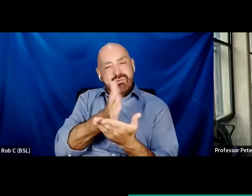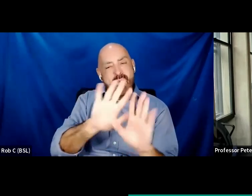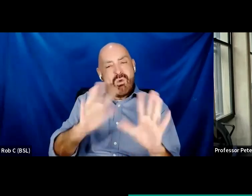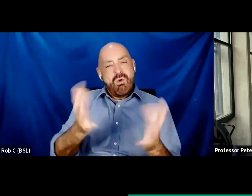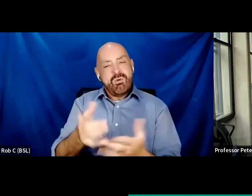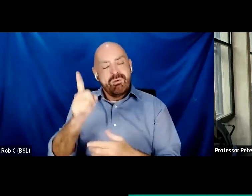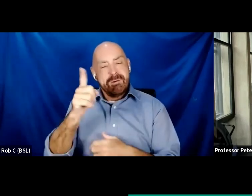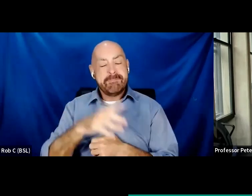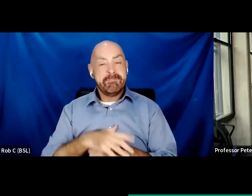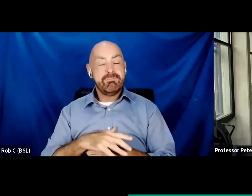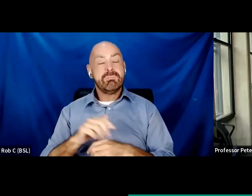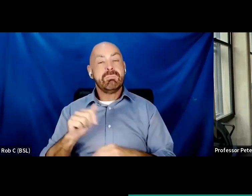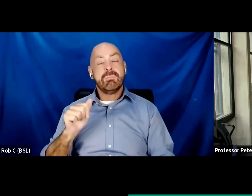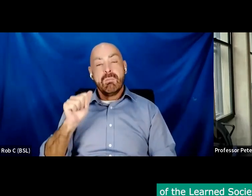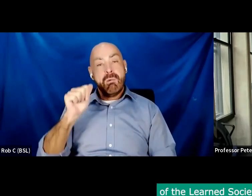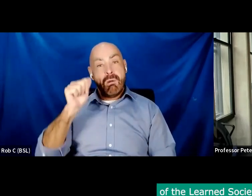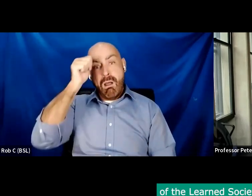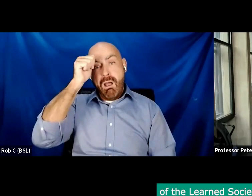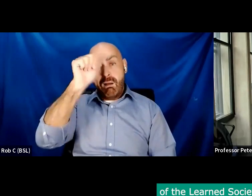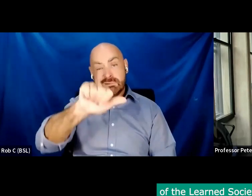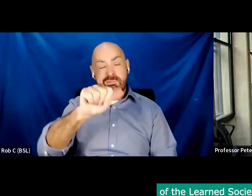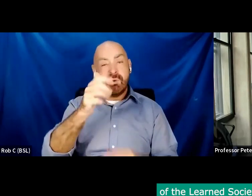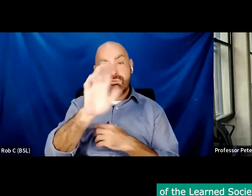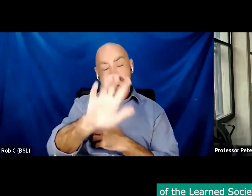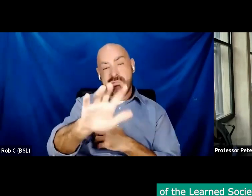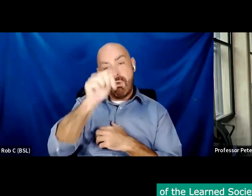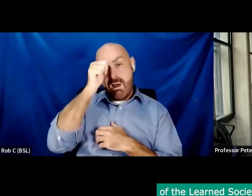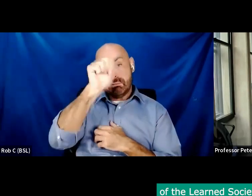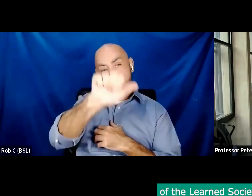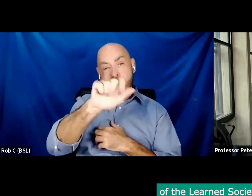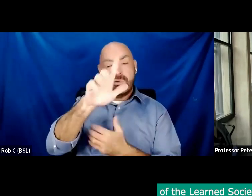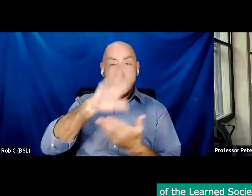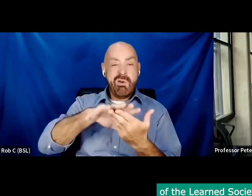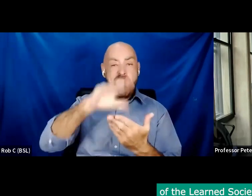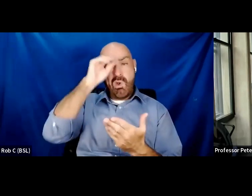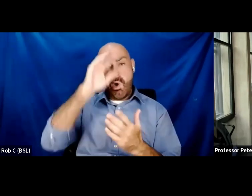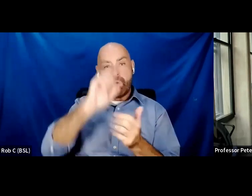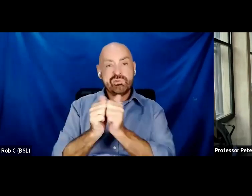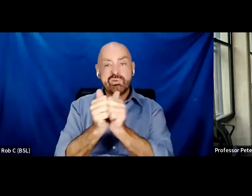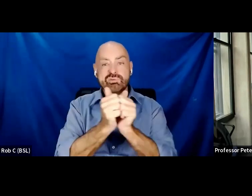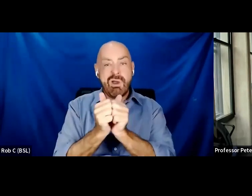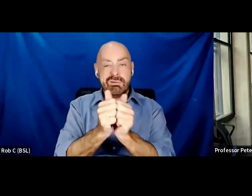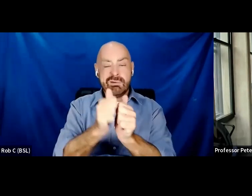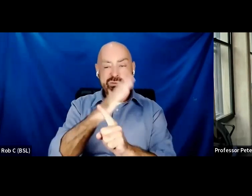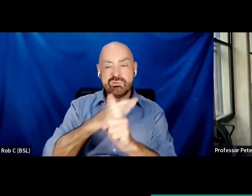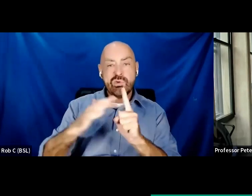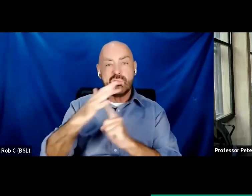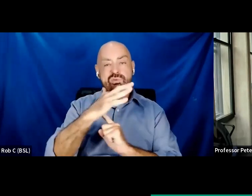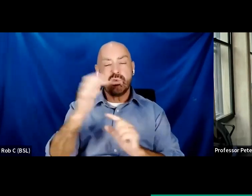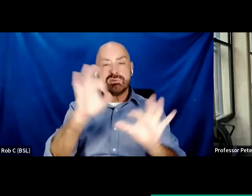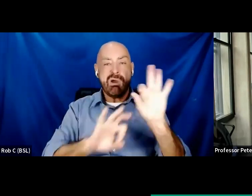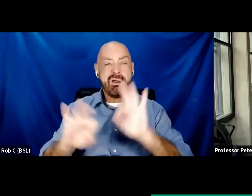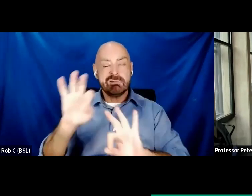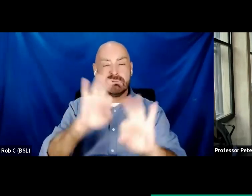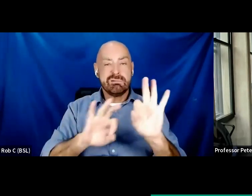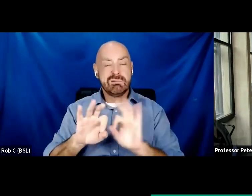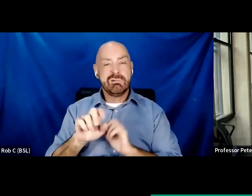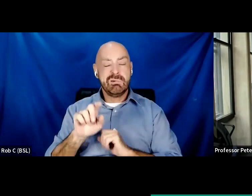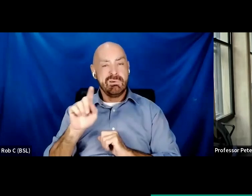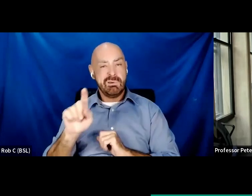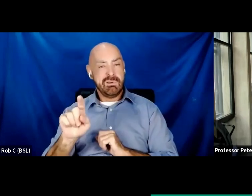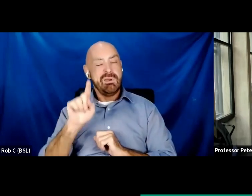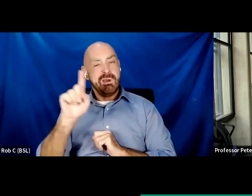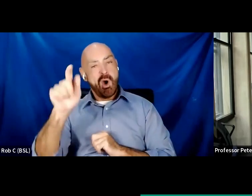He's an academician of the Academy of the Learned Societies in the Social Sciences, was an honorary